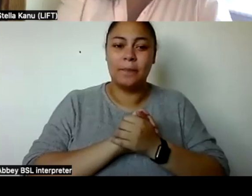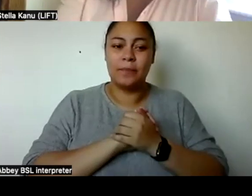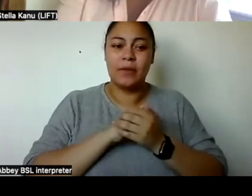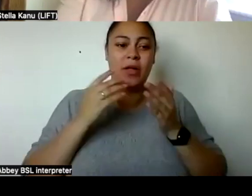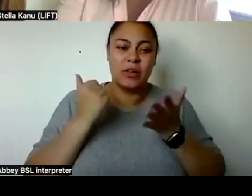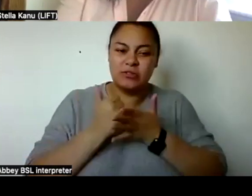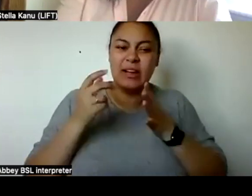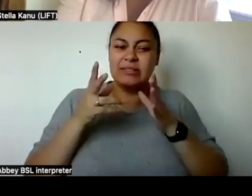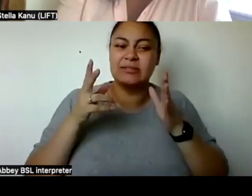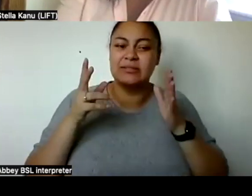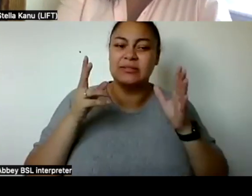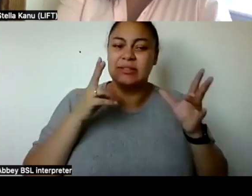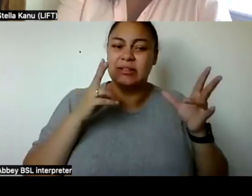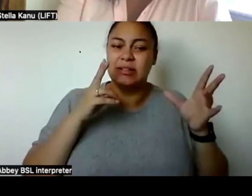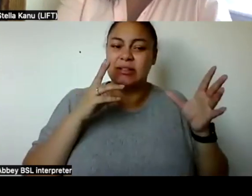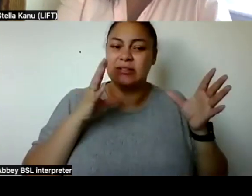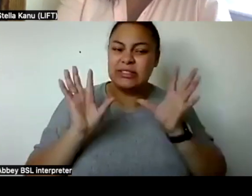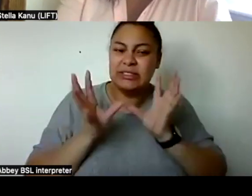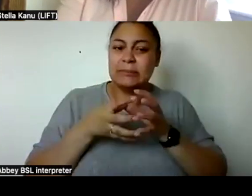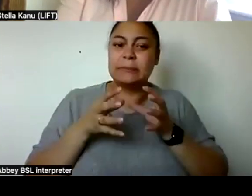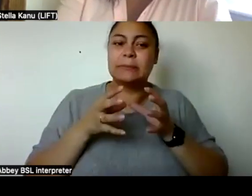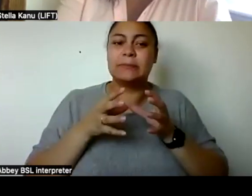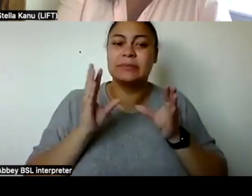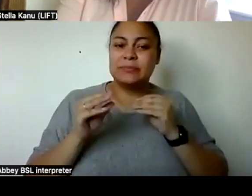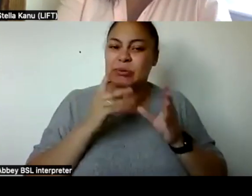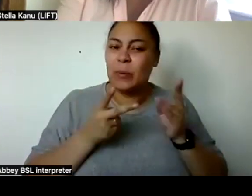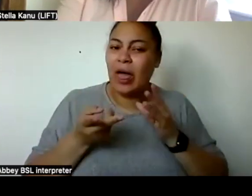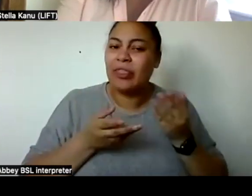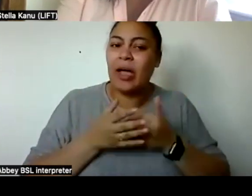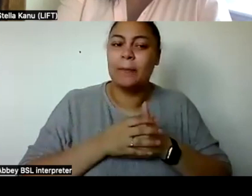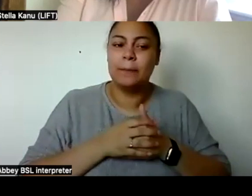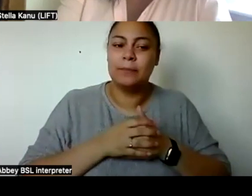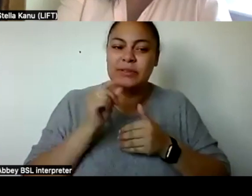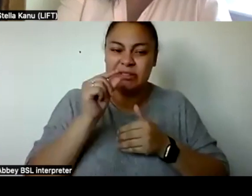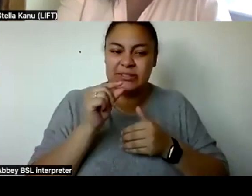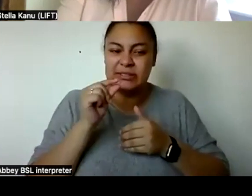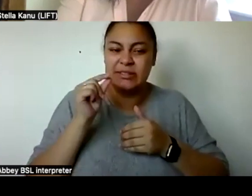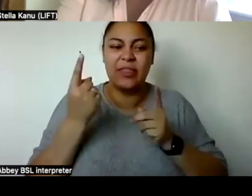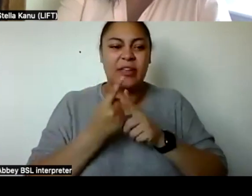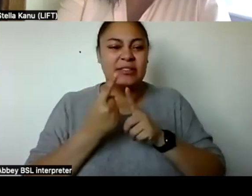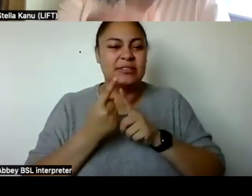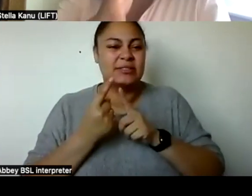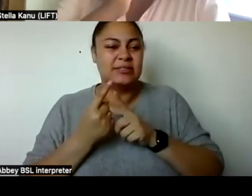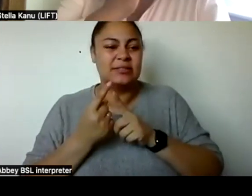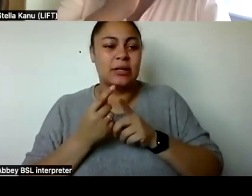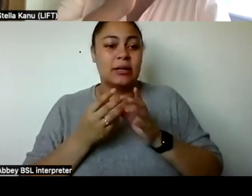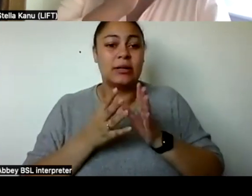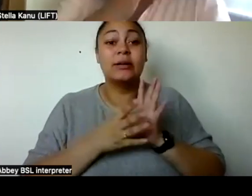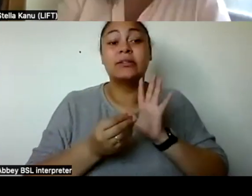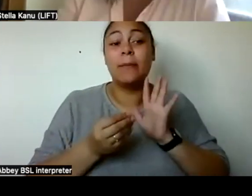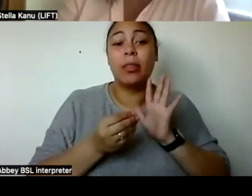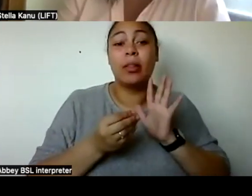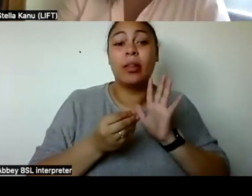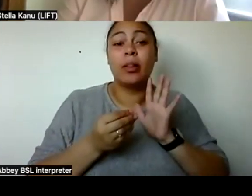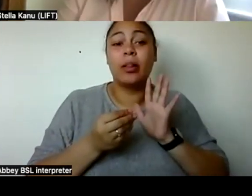team. And just those little things, like, for example, when we're doing recruitment, we